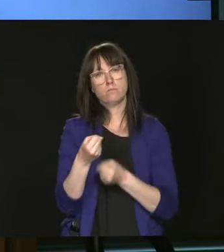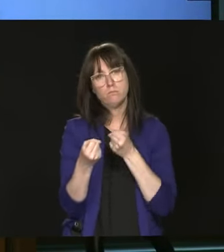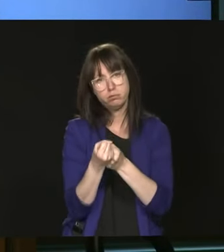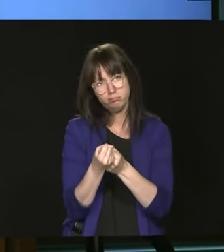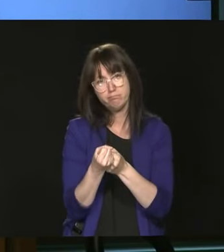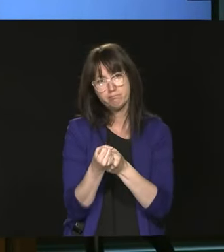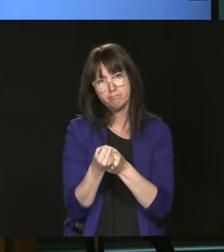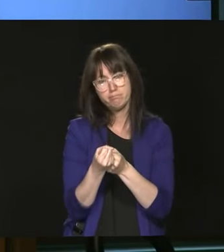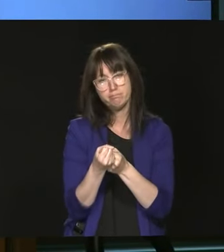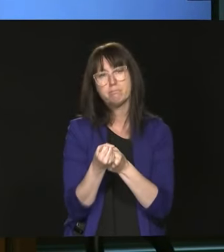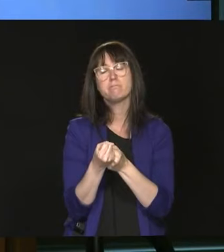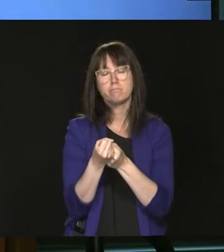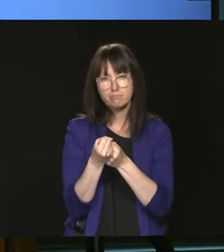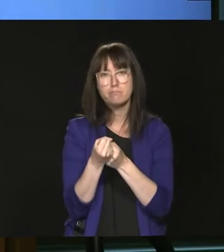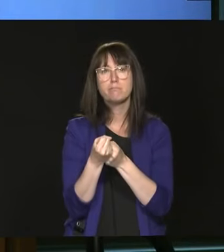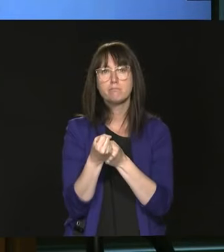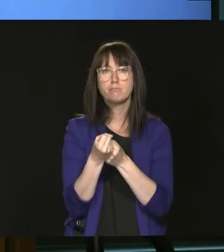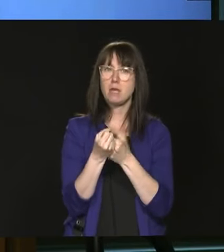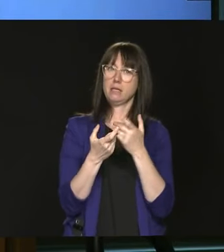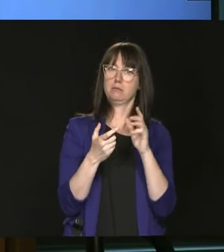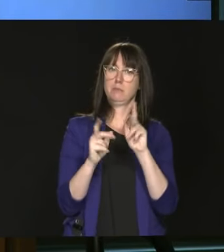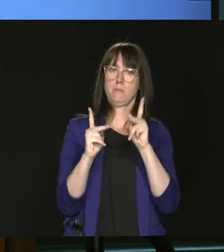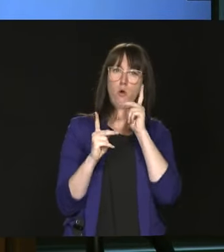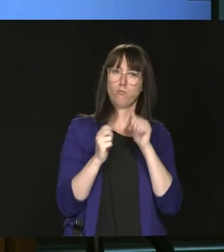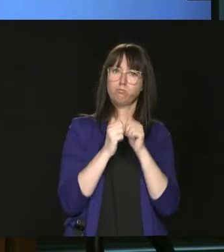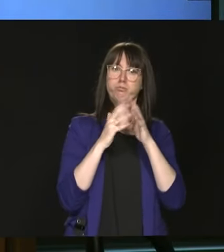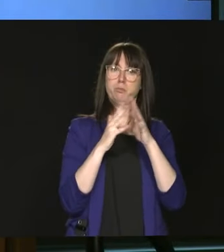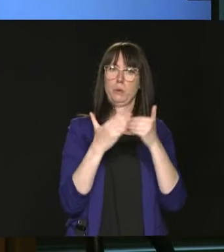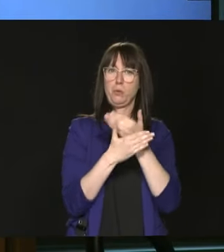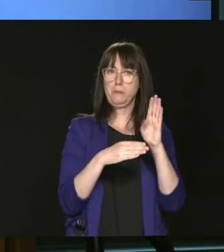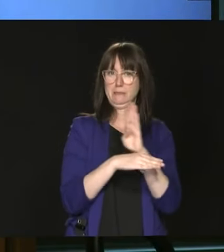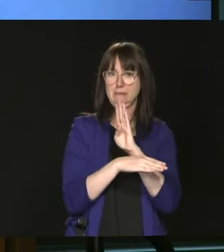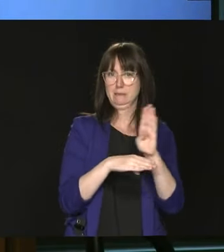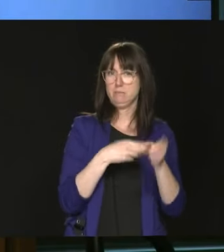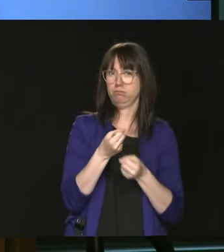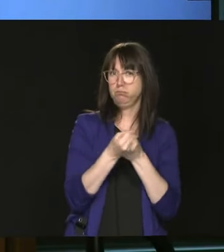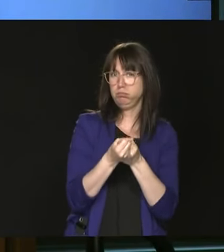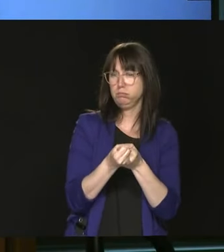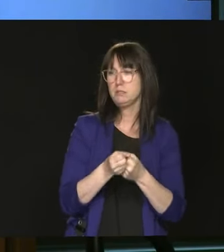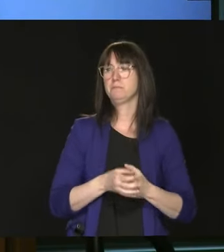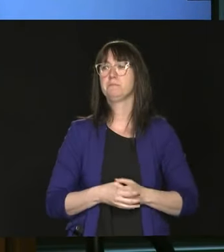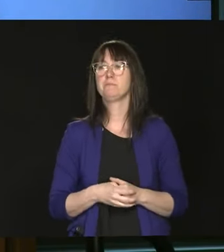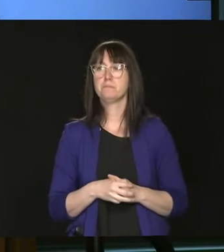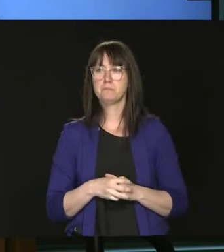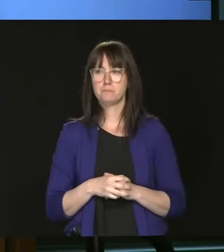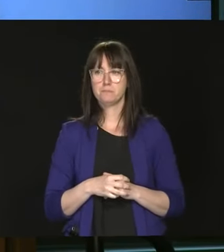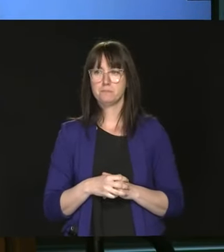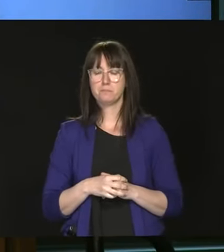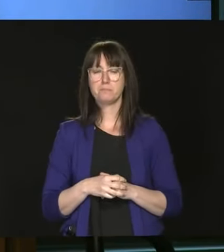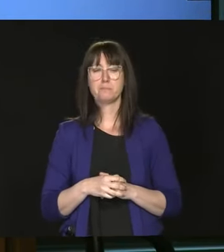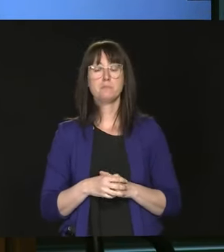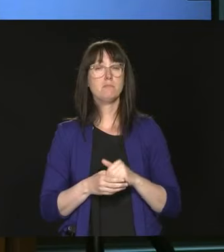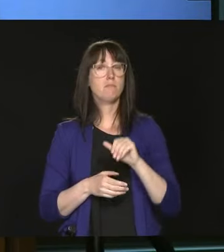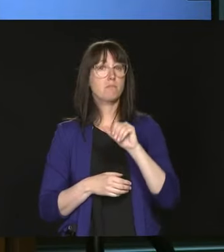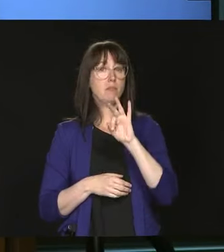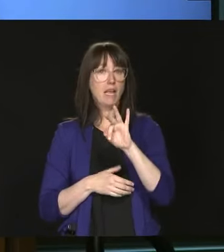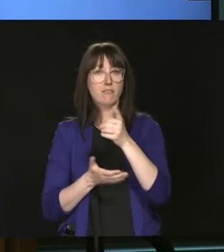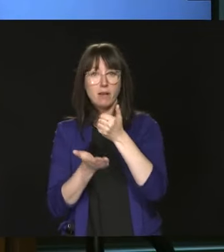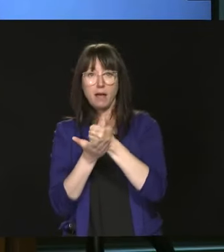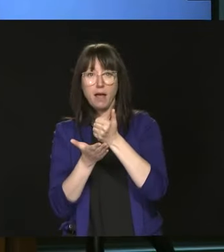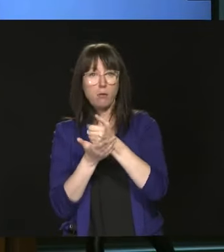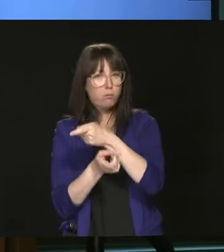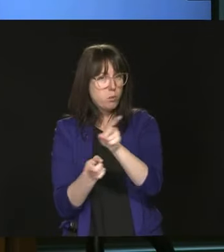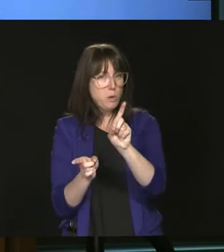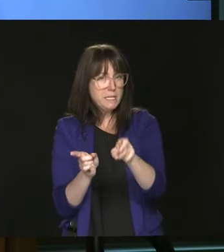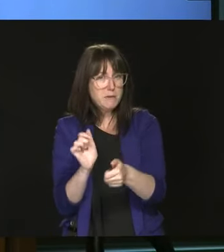crise et entrepreneurs. ont le plus besoin de notre help. It will mean For that those who family need our help restaurant in most. the neighborhood who's made the